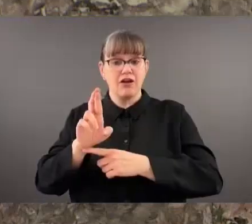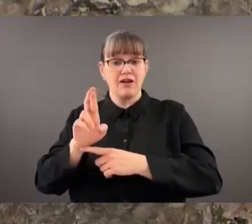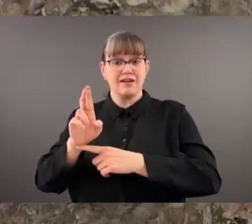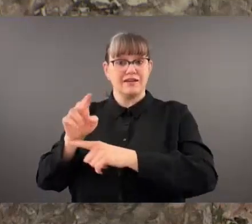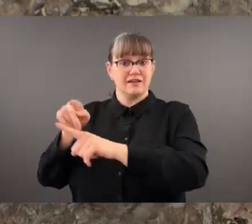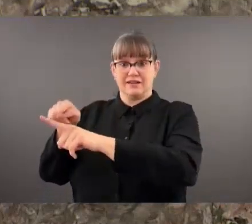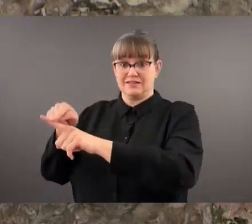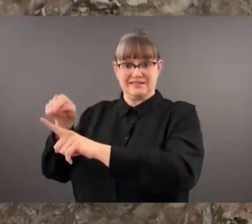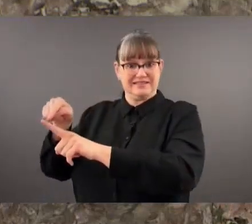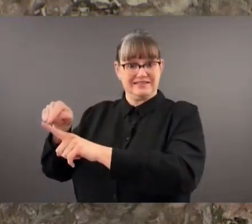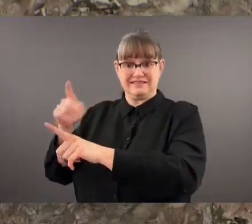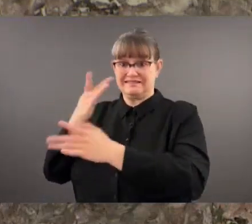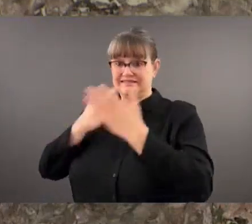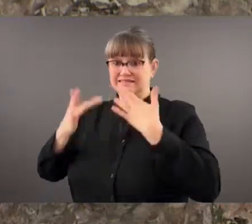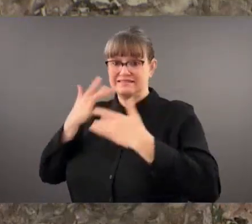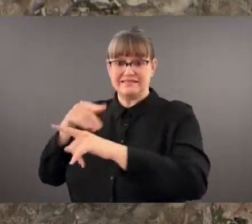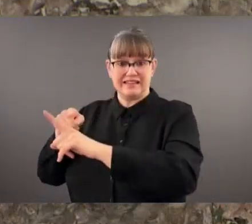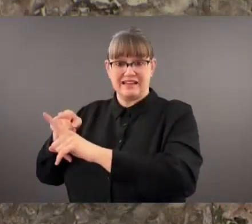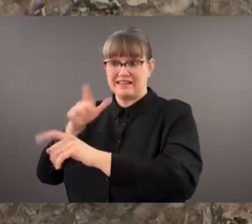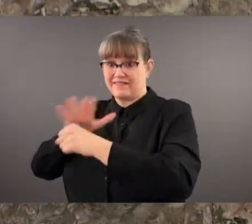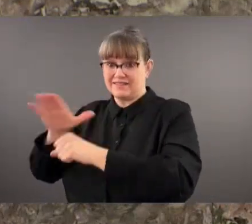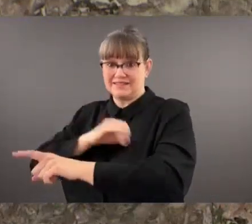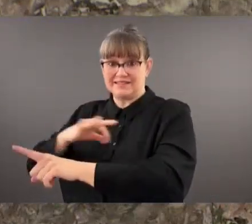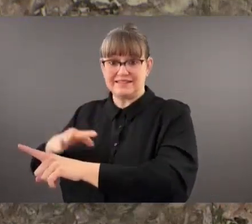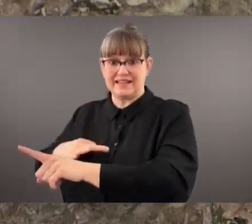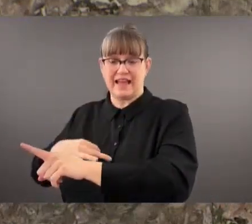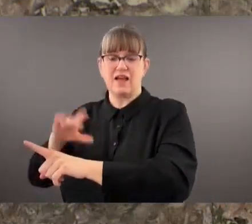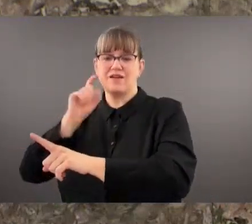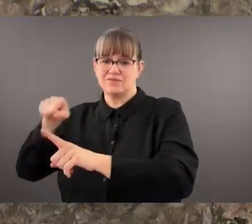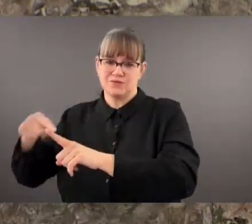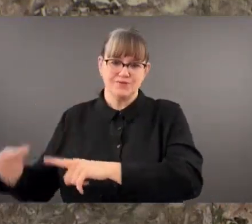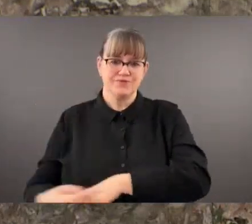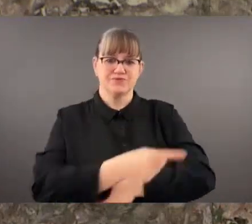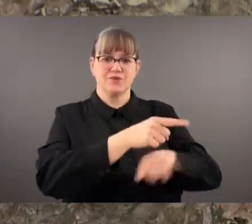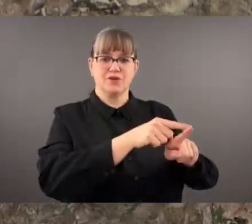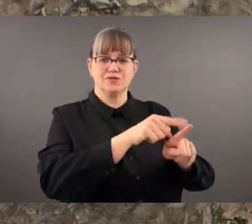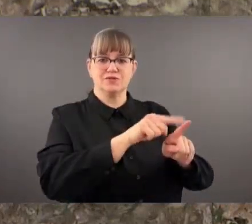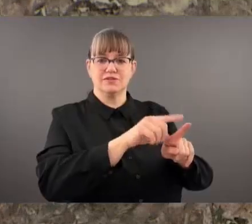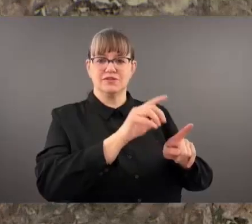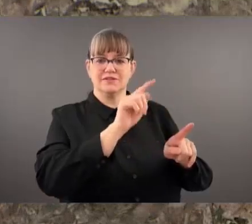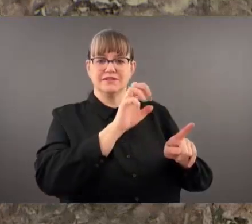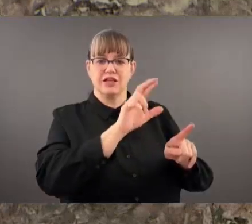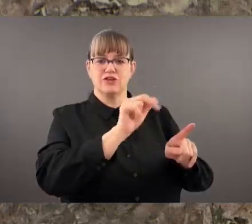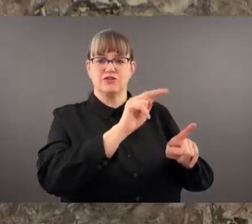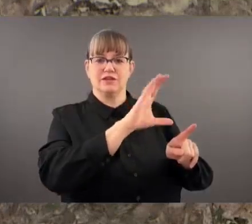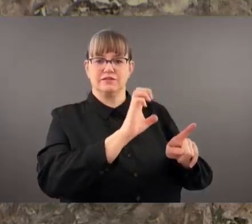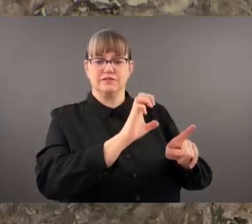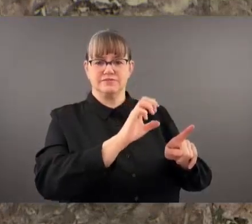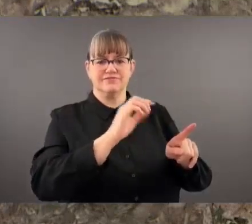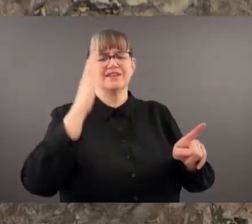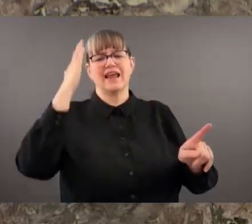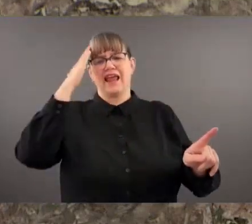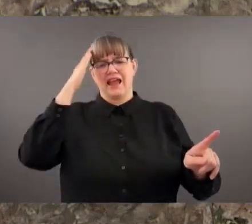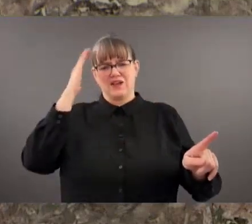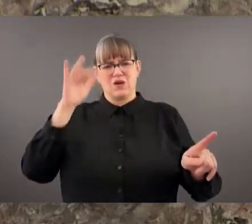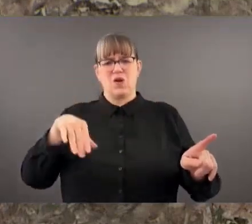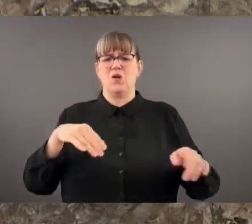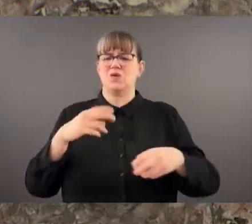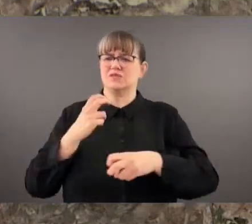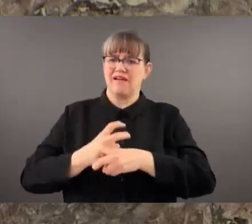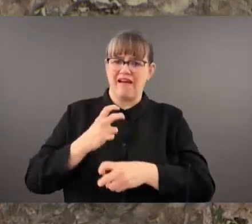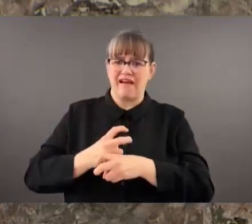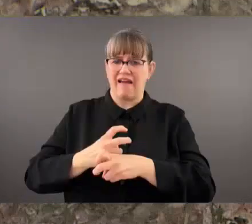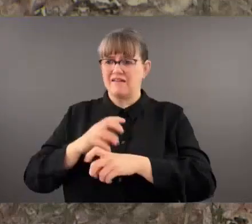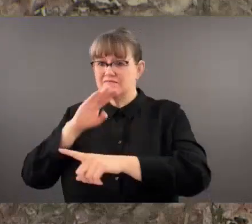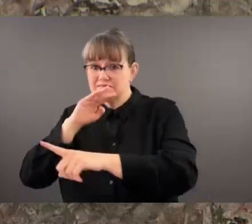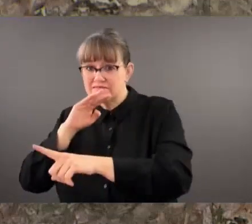people have had to come up to Terrace. Mr. Speaker, I know how hard that is on people. I can well imagine it because of where I live too, Mr. Speaker.